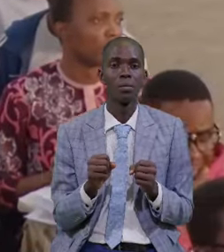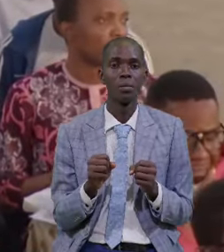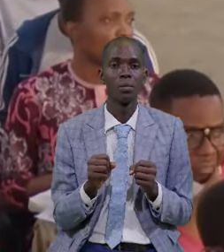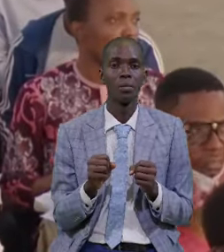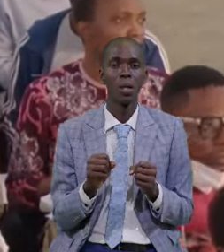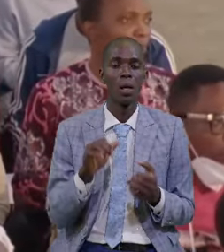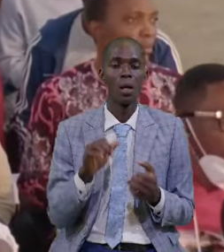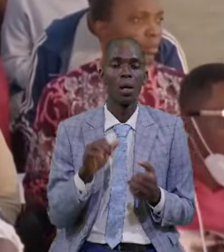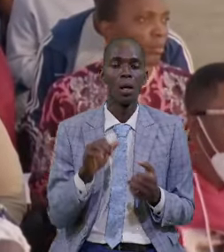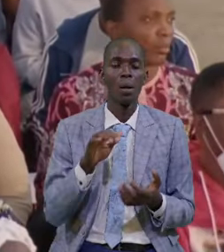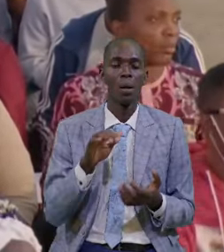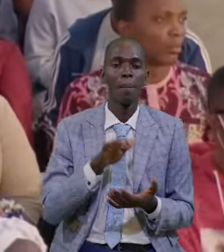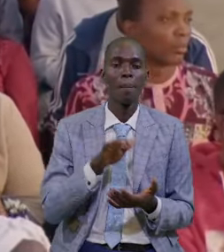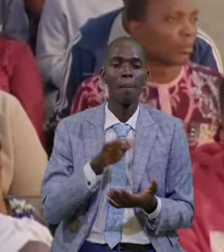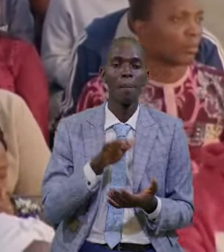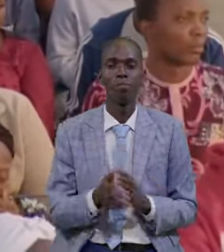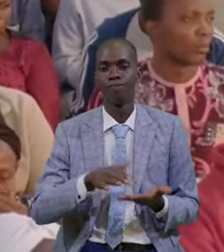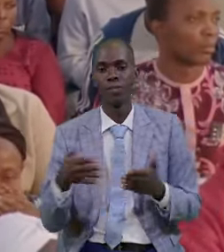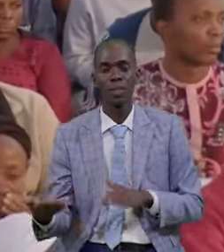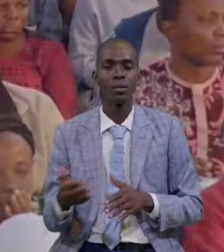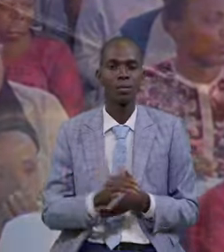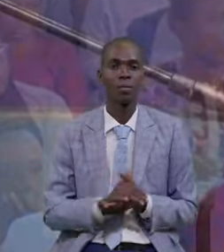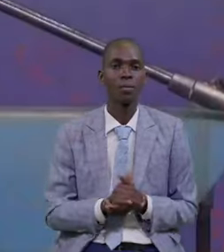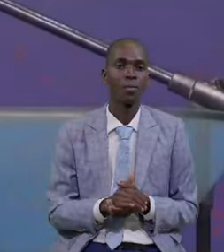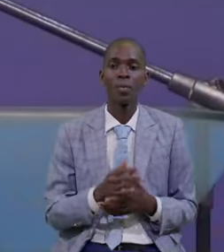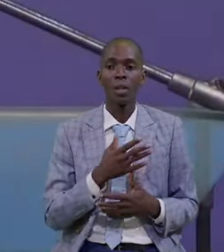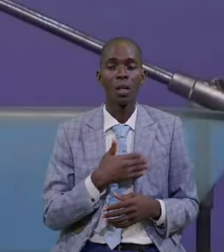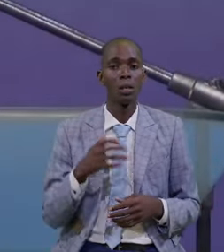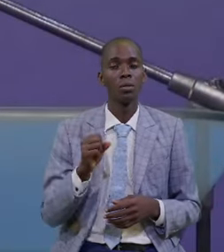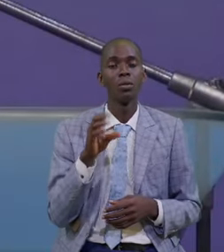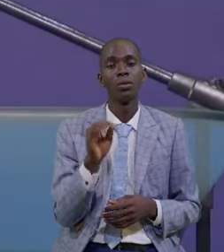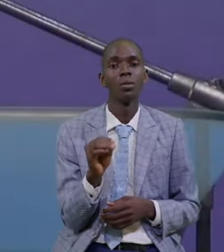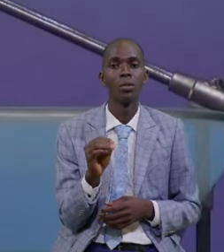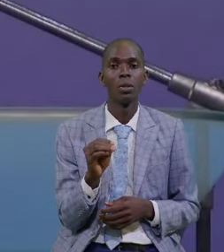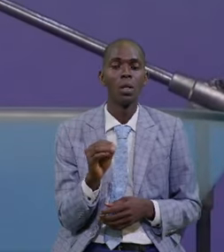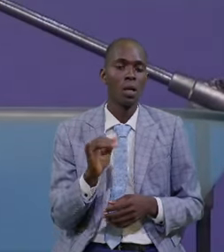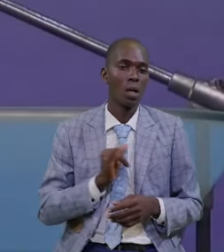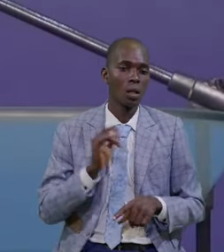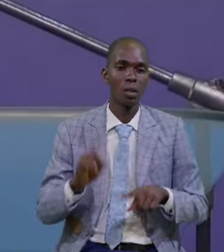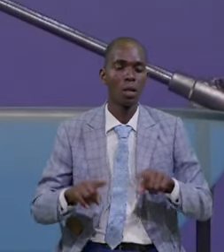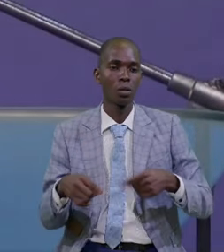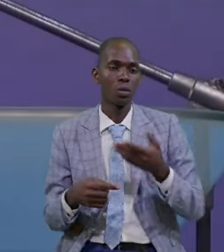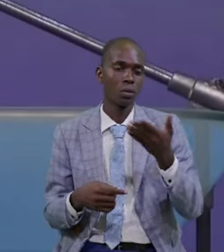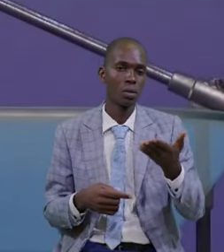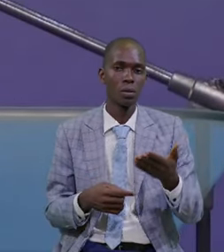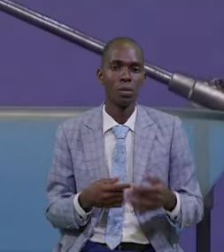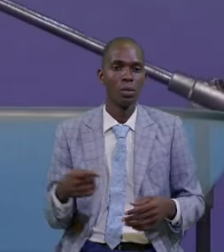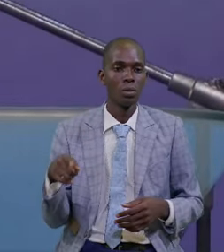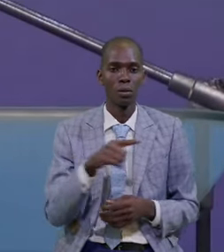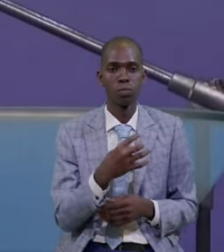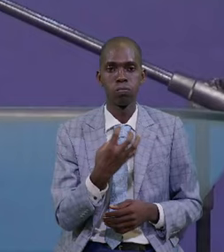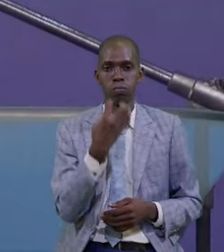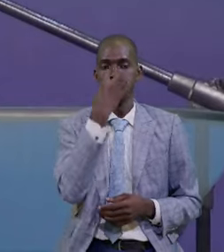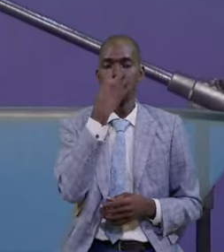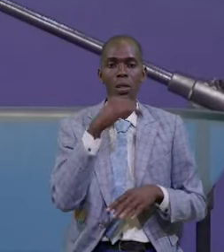becomes dormant. And so, I cannot go there. They frown at me.